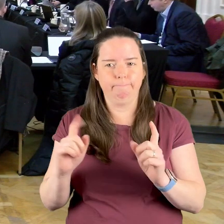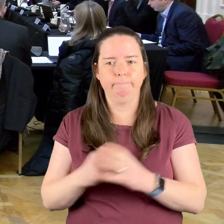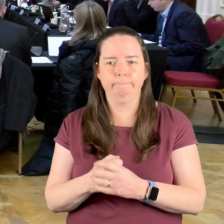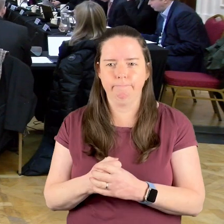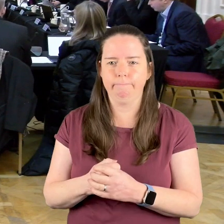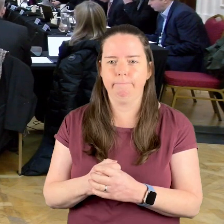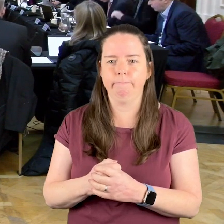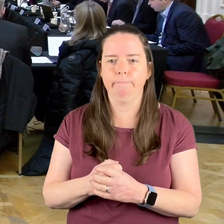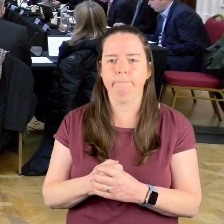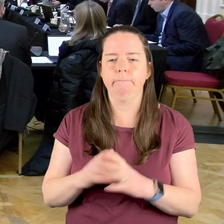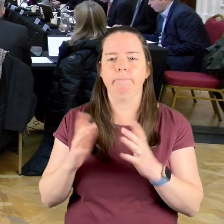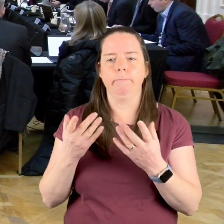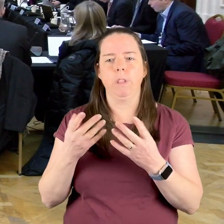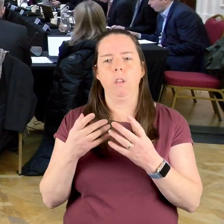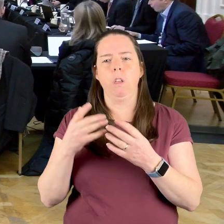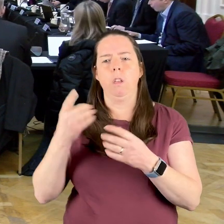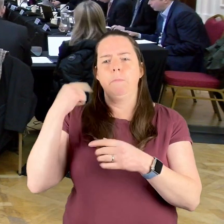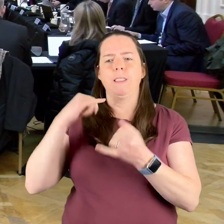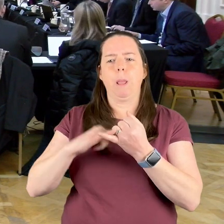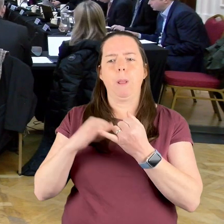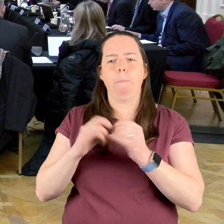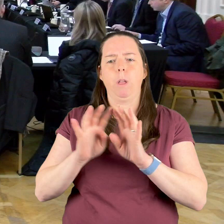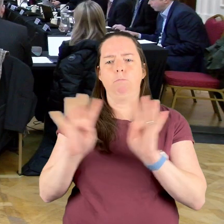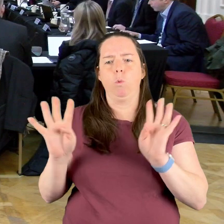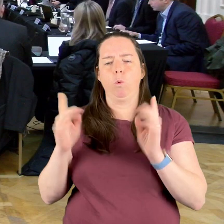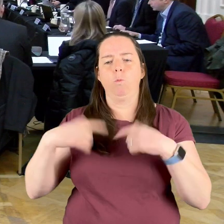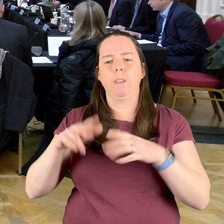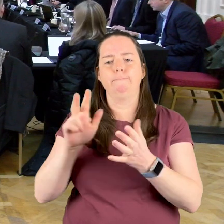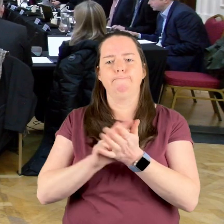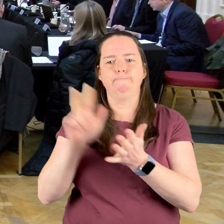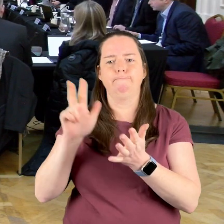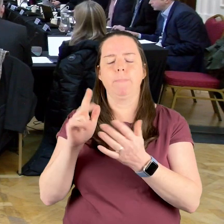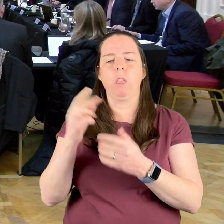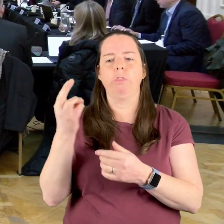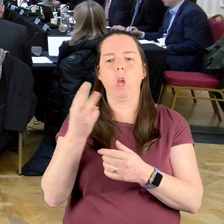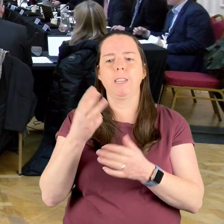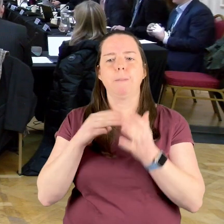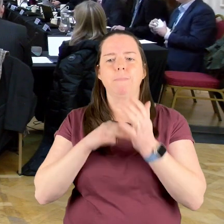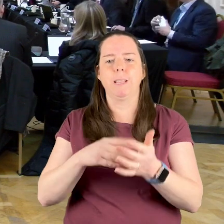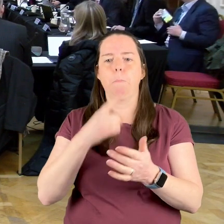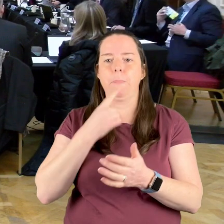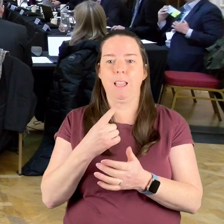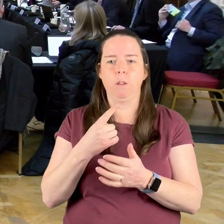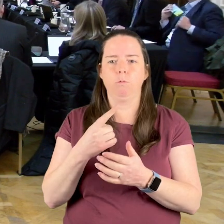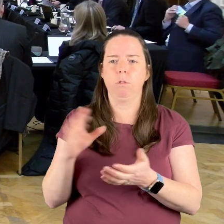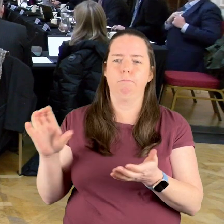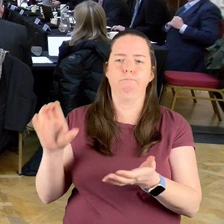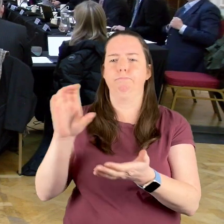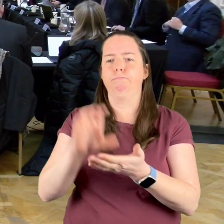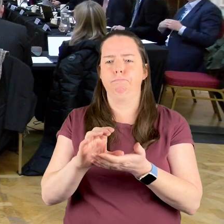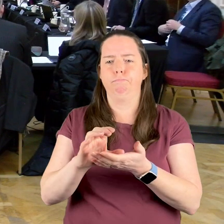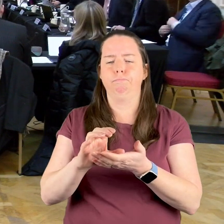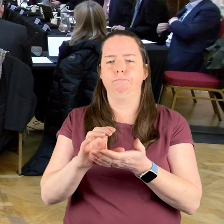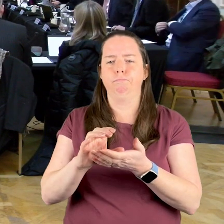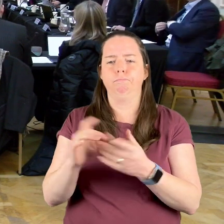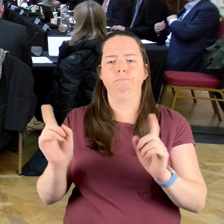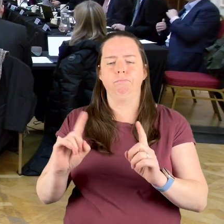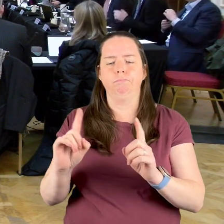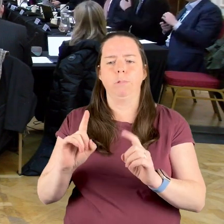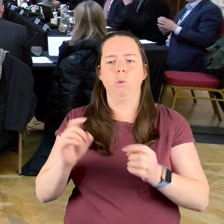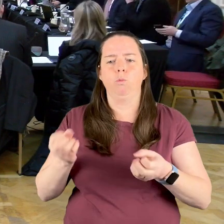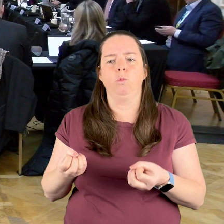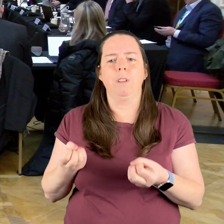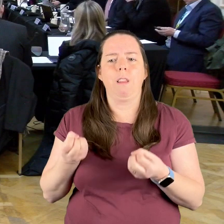remember, back in September, as a board, we signed off £13 million worth of